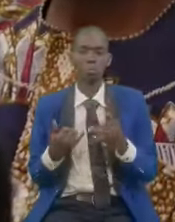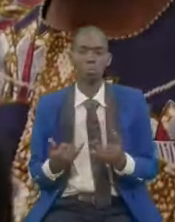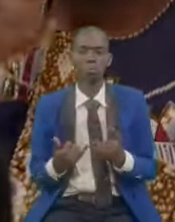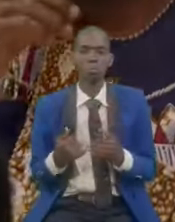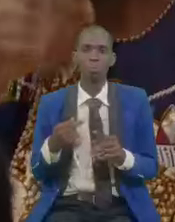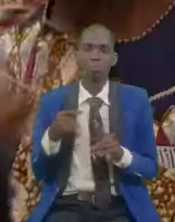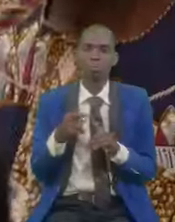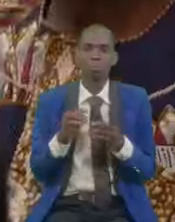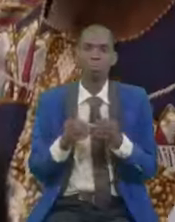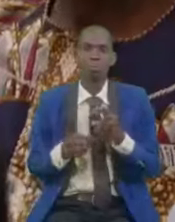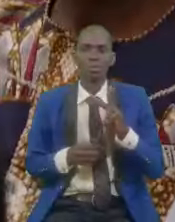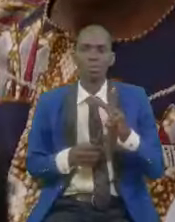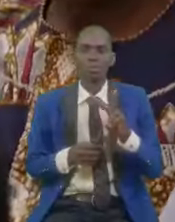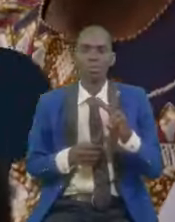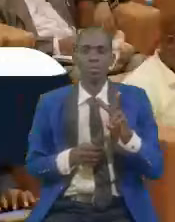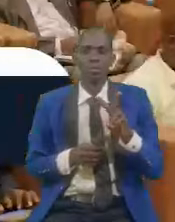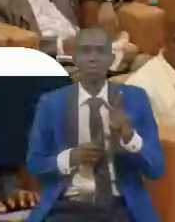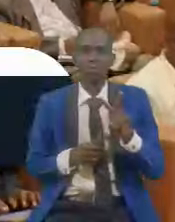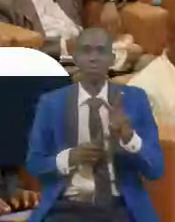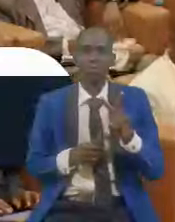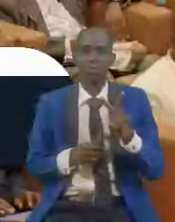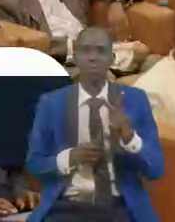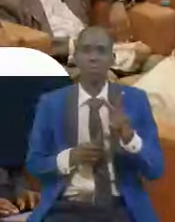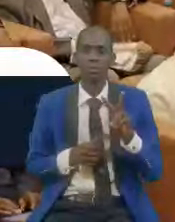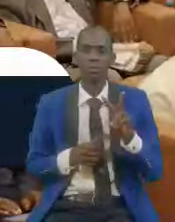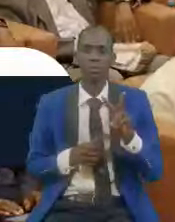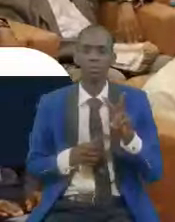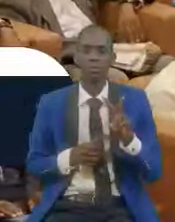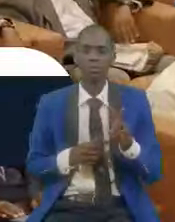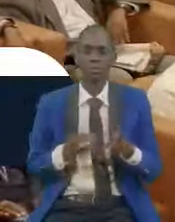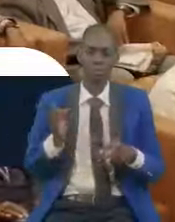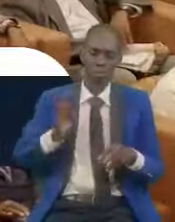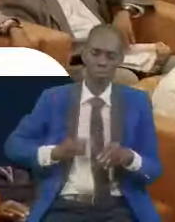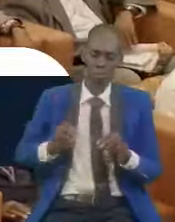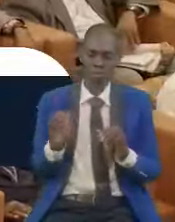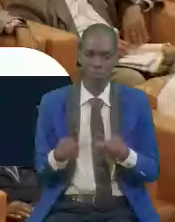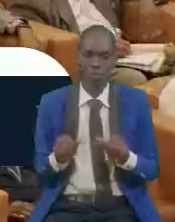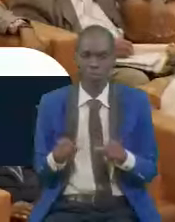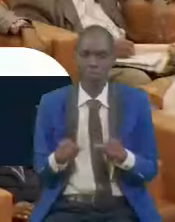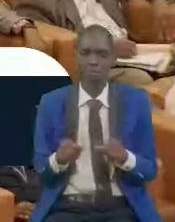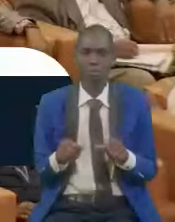Point number two. We're looking at a profitable